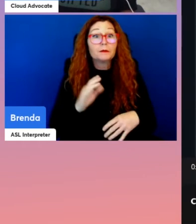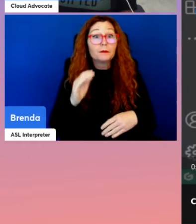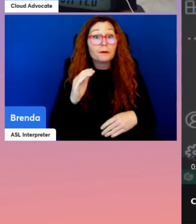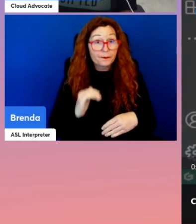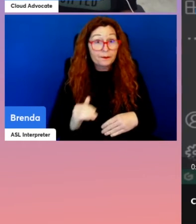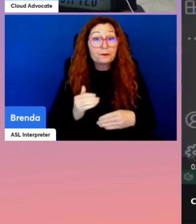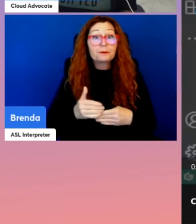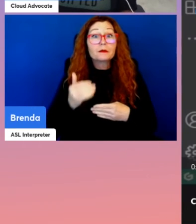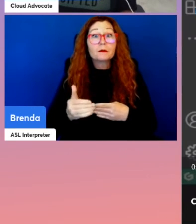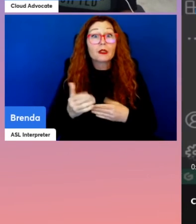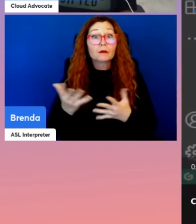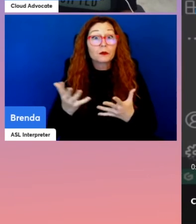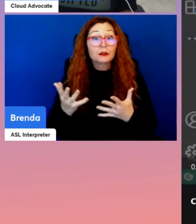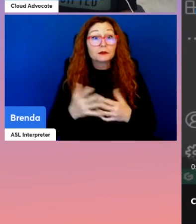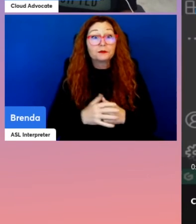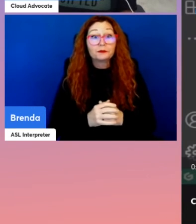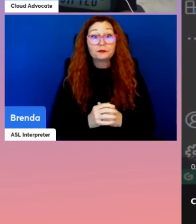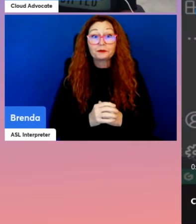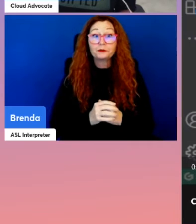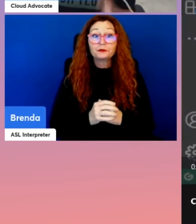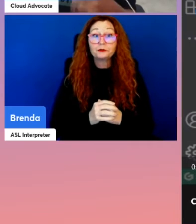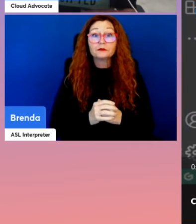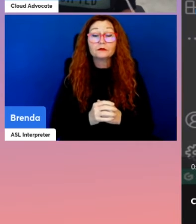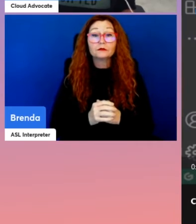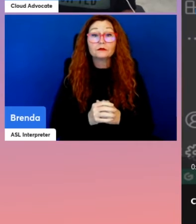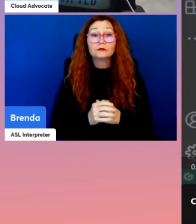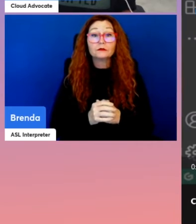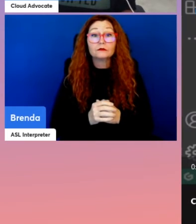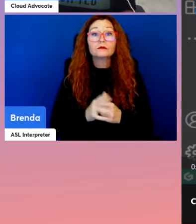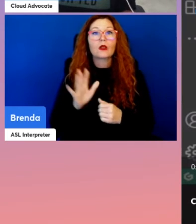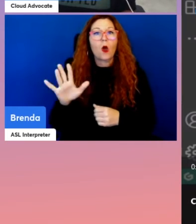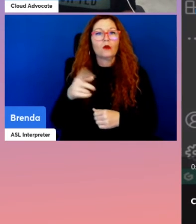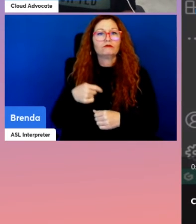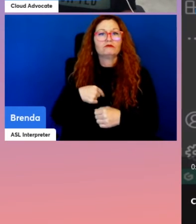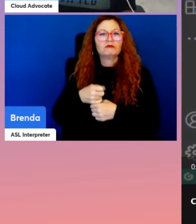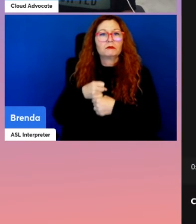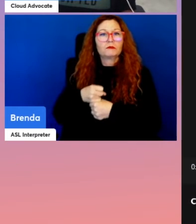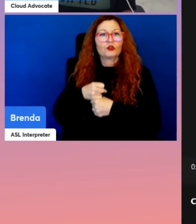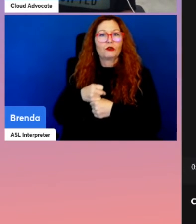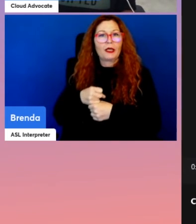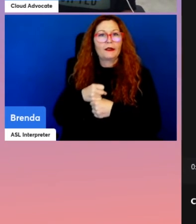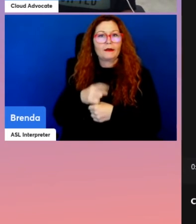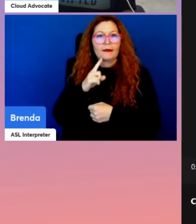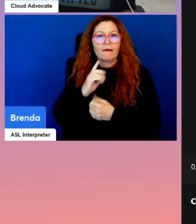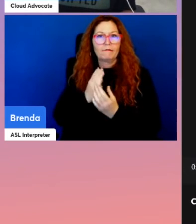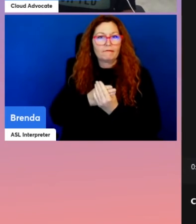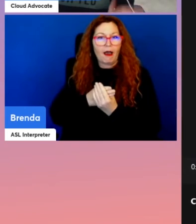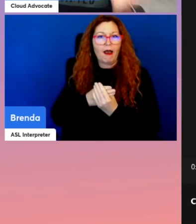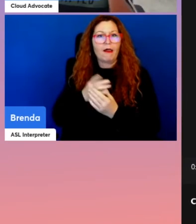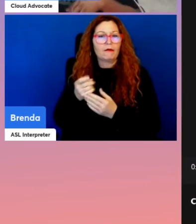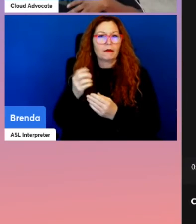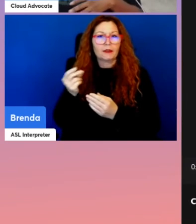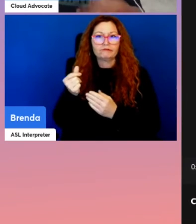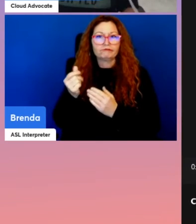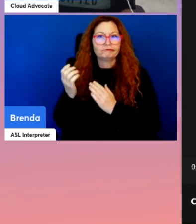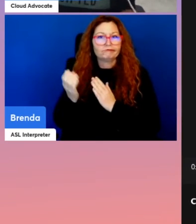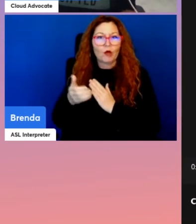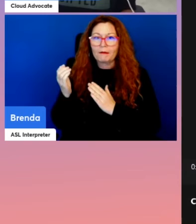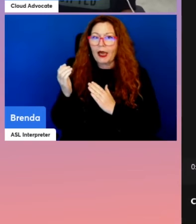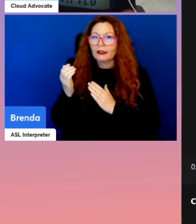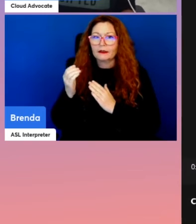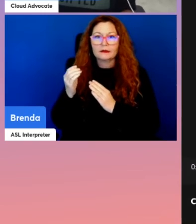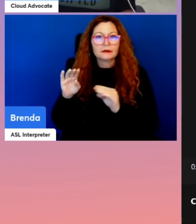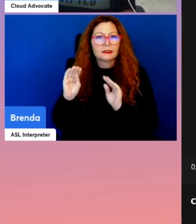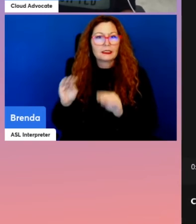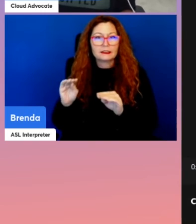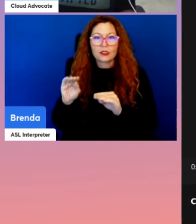do is start creating. Oh, this is me creating the Docker file so that I can automatically install